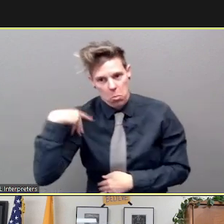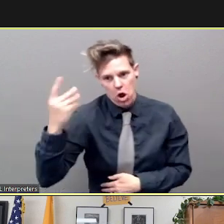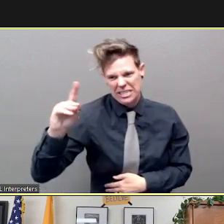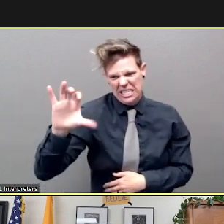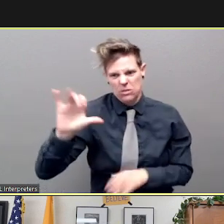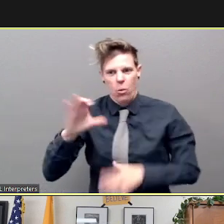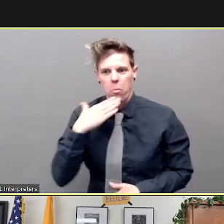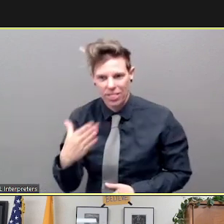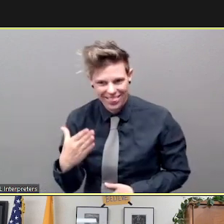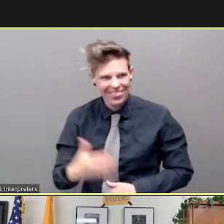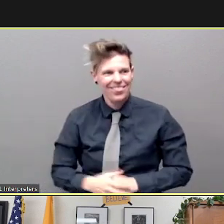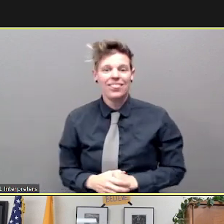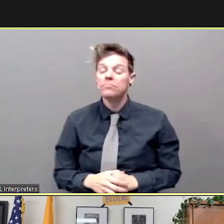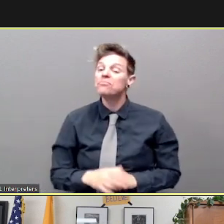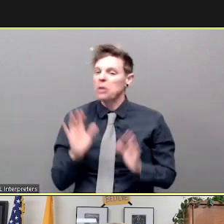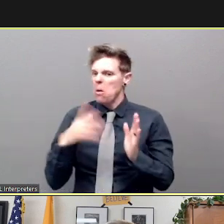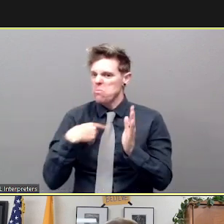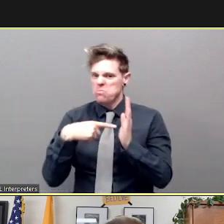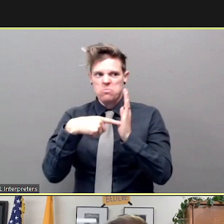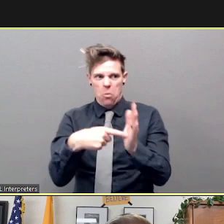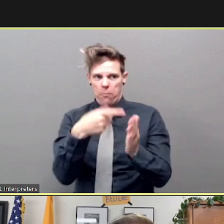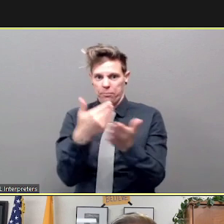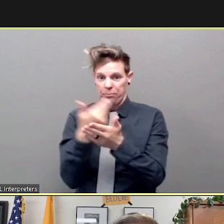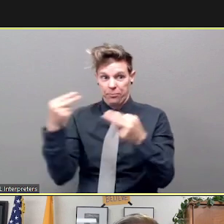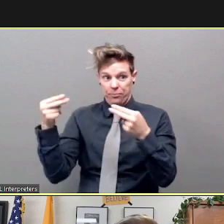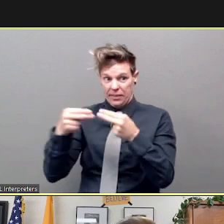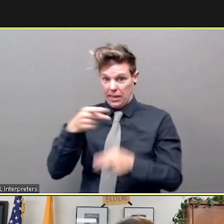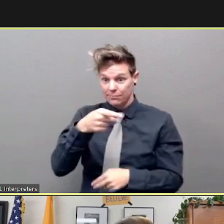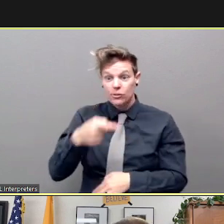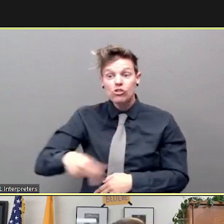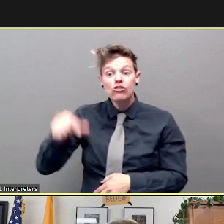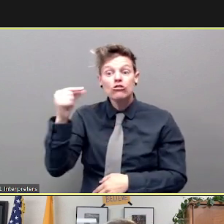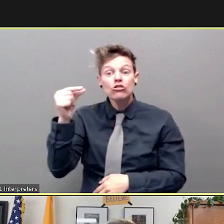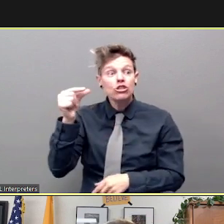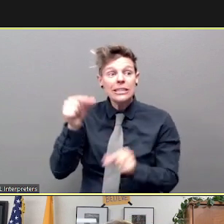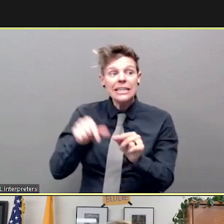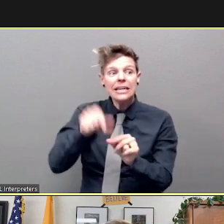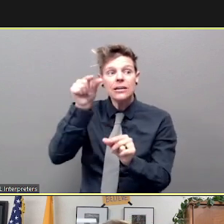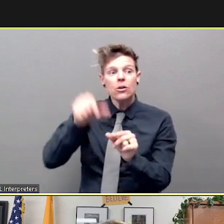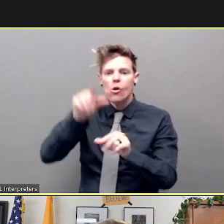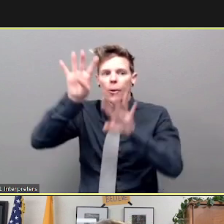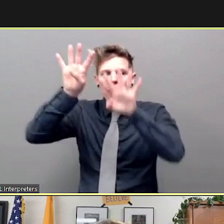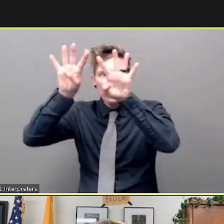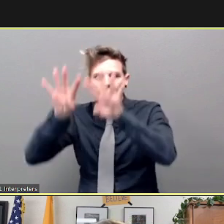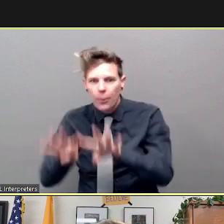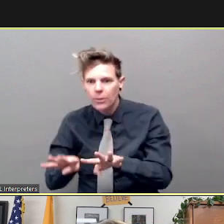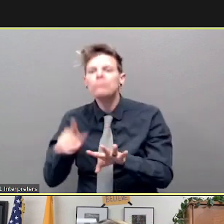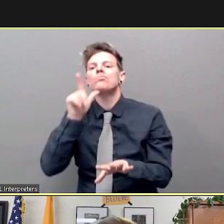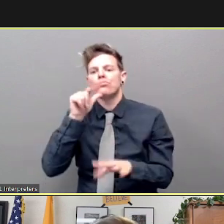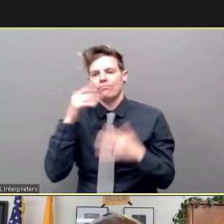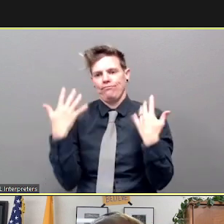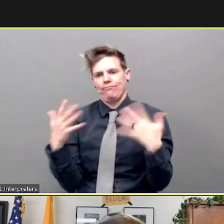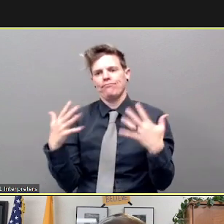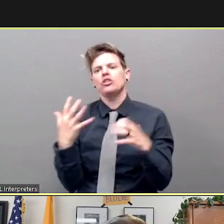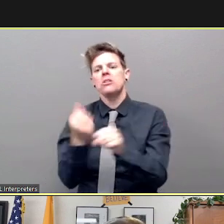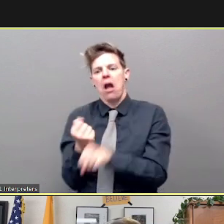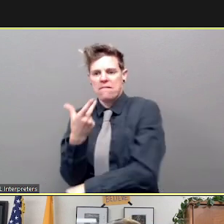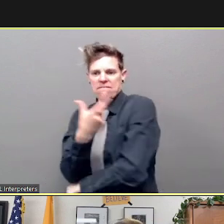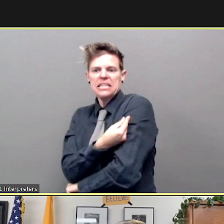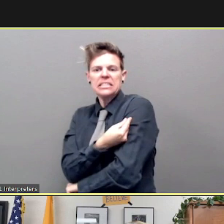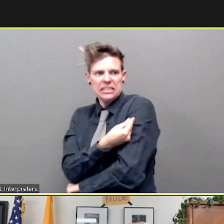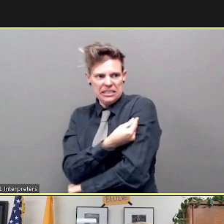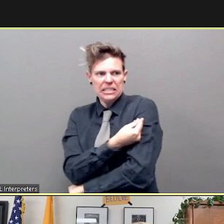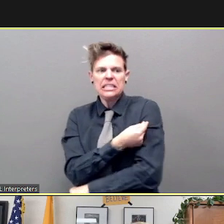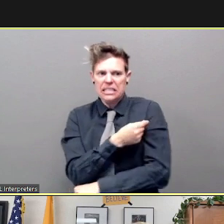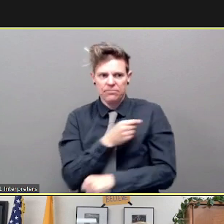the green bars are the number of people on any given day that have gotten the booster, and the blue line is the cumulative number. So the